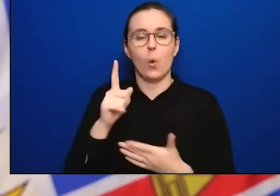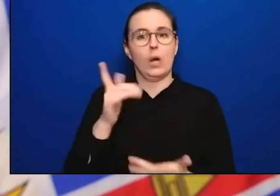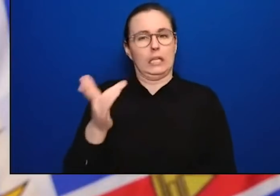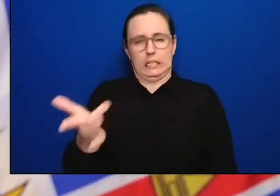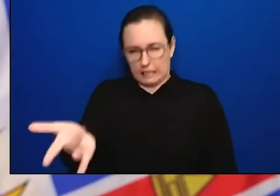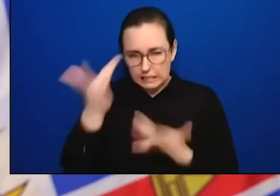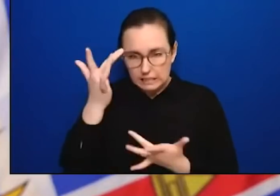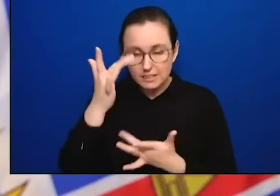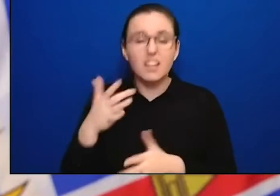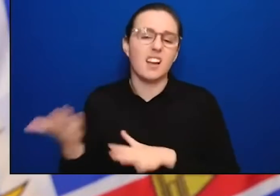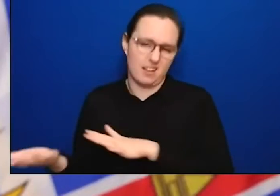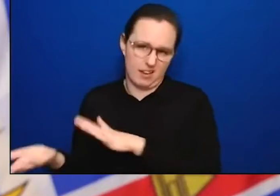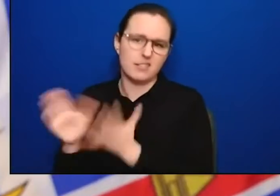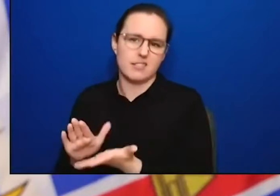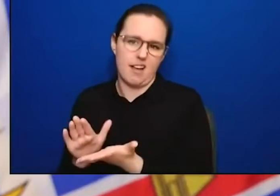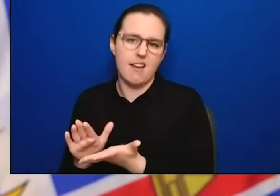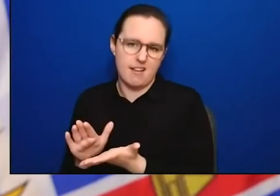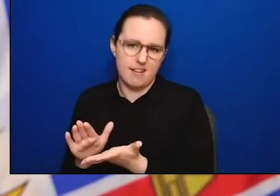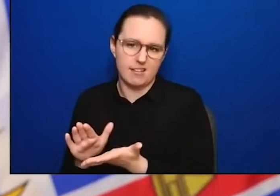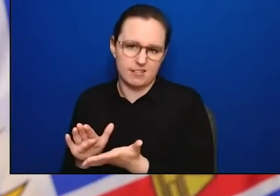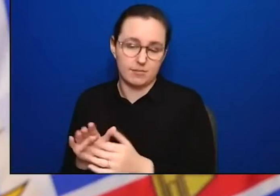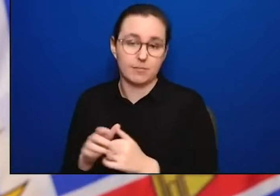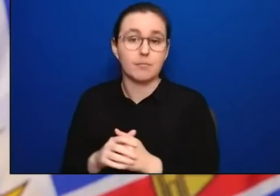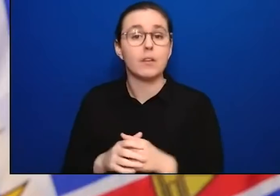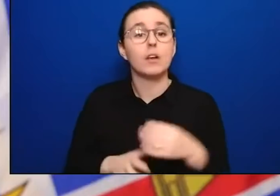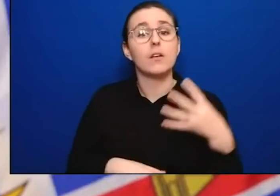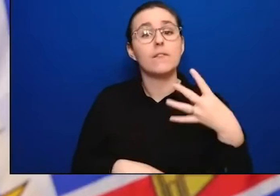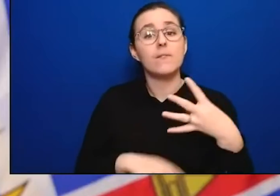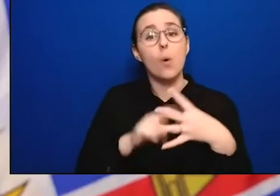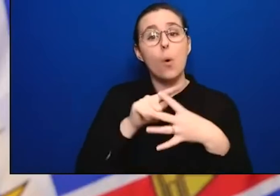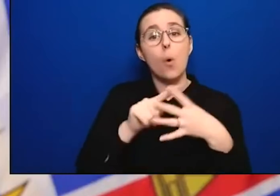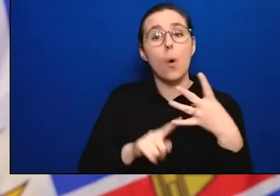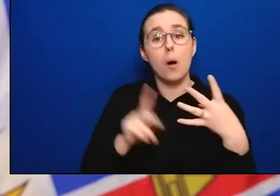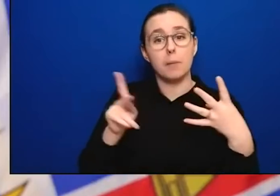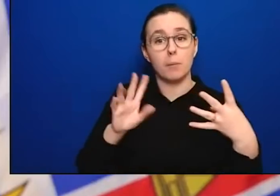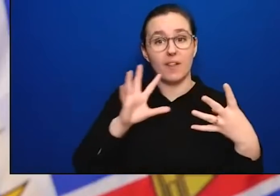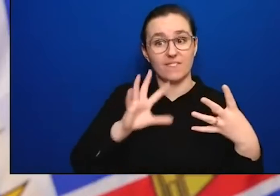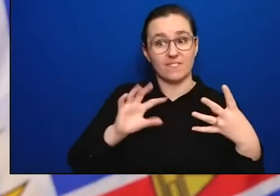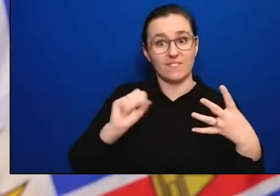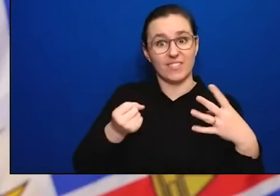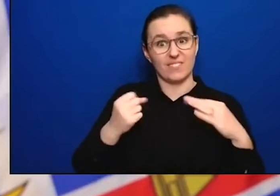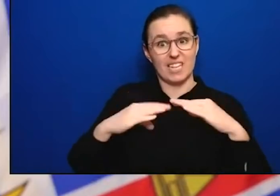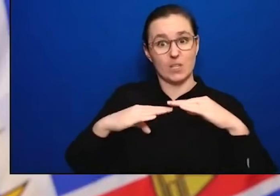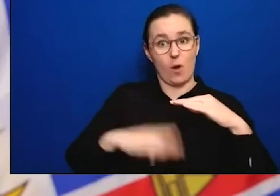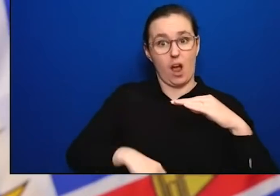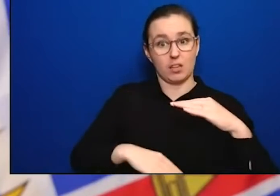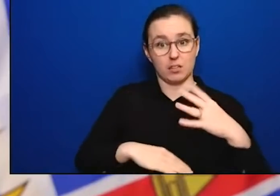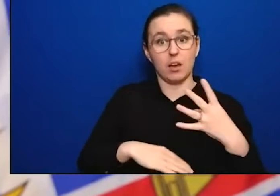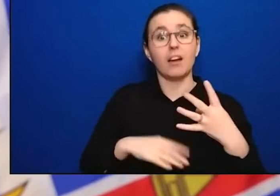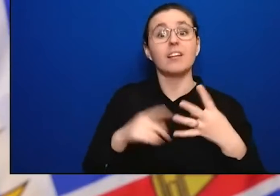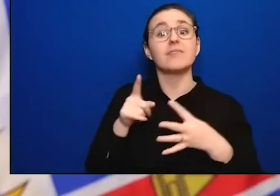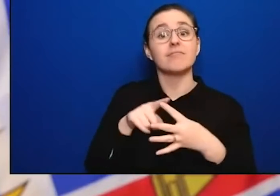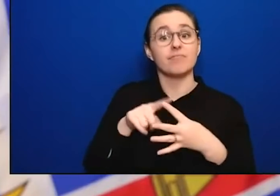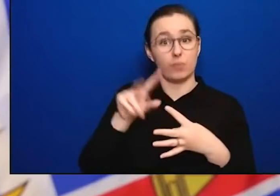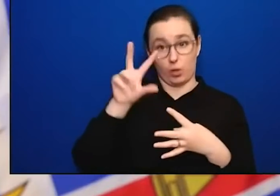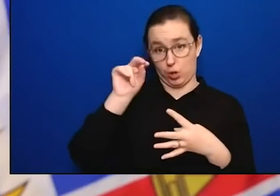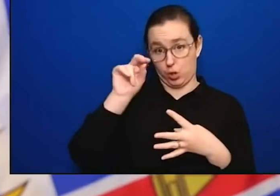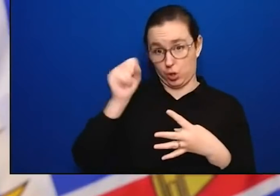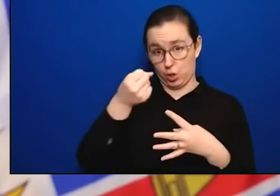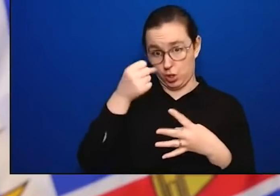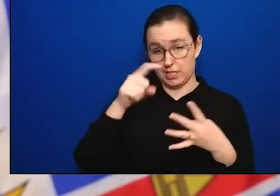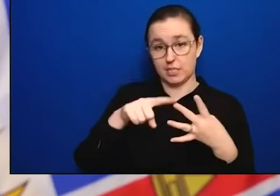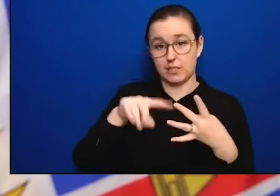number one reason, the number one risk factor for severe illness and death. We have had 4 people who